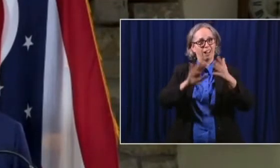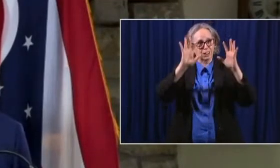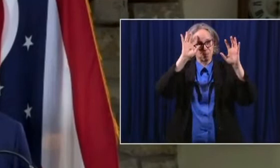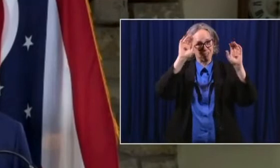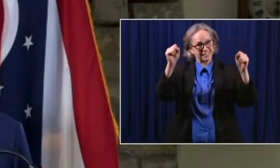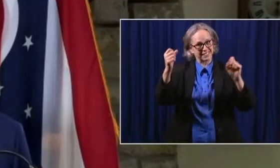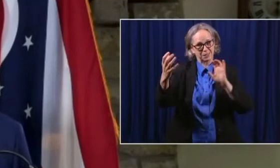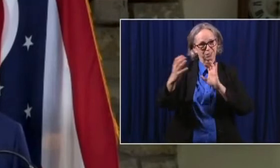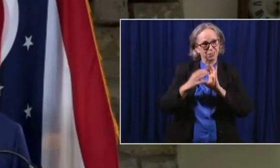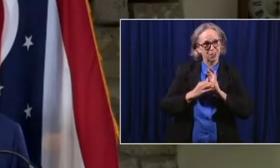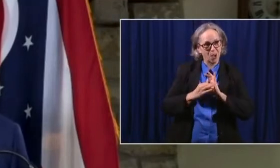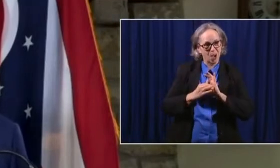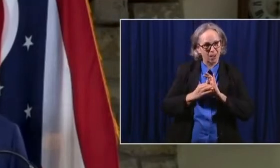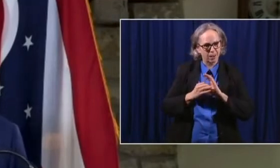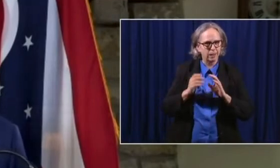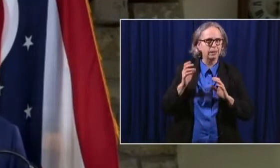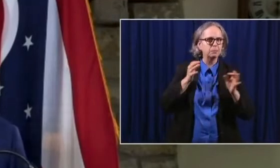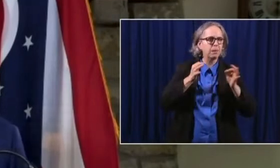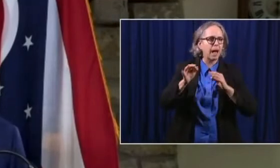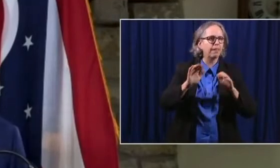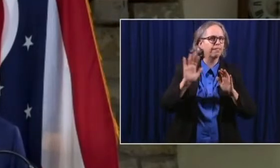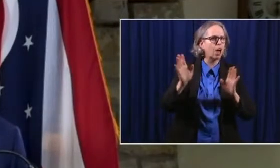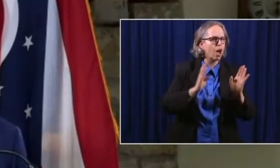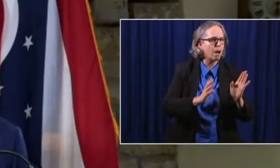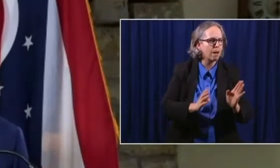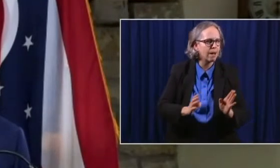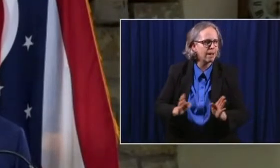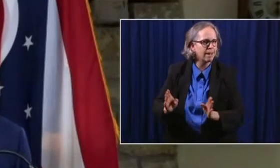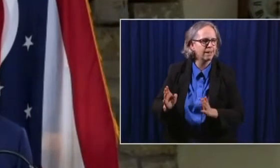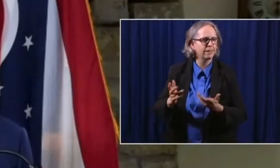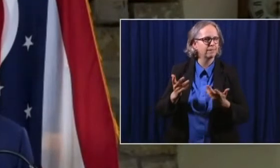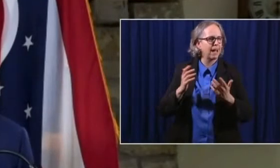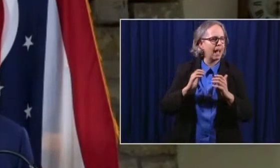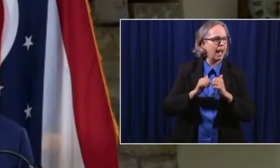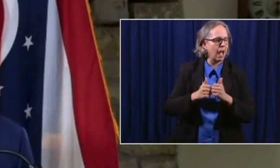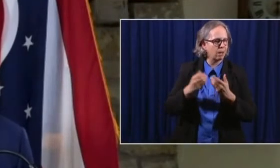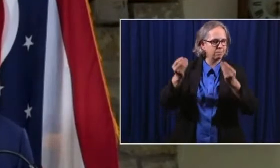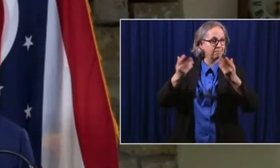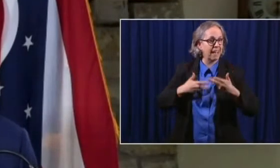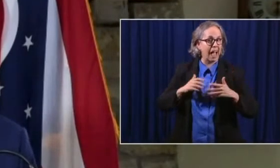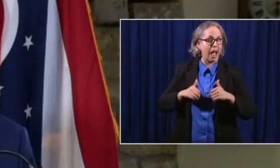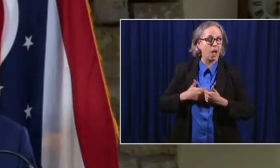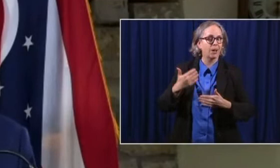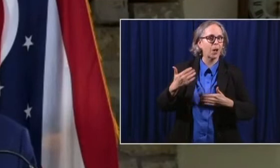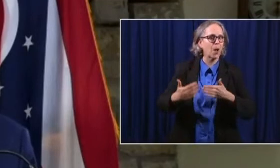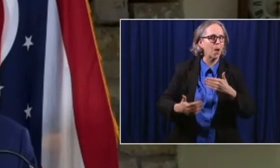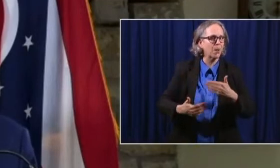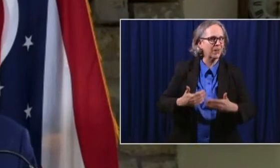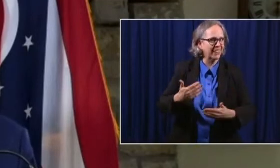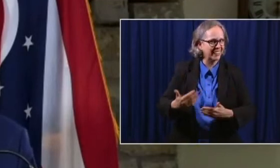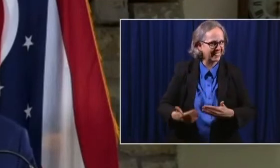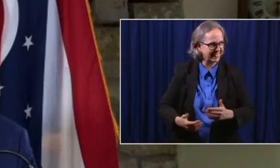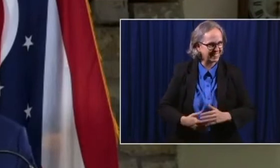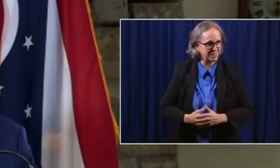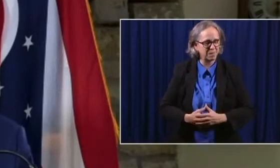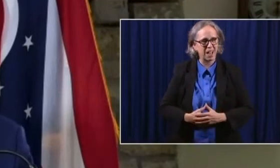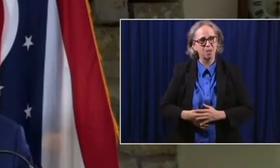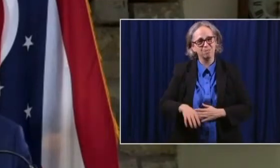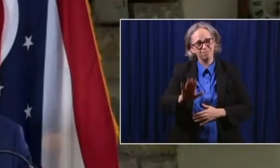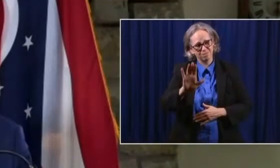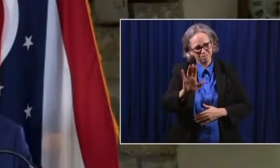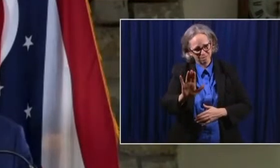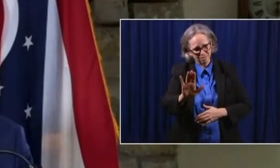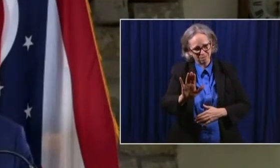and just to ask them how things are going. There seems to be, as I have talked with